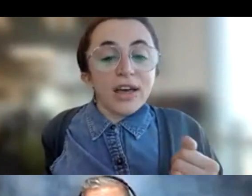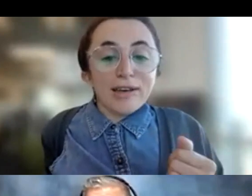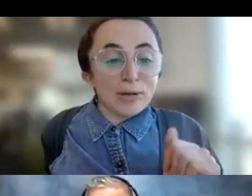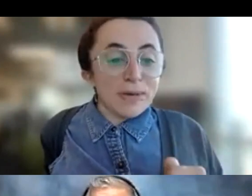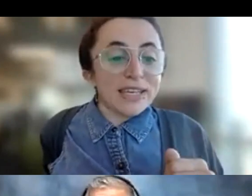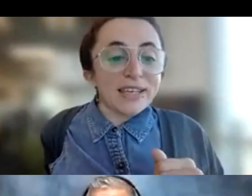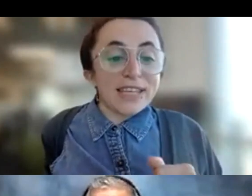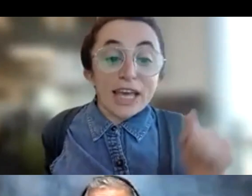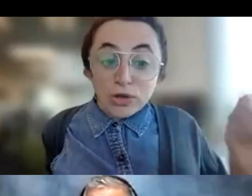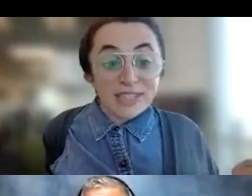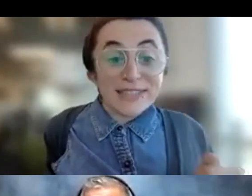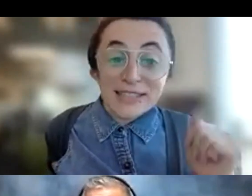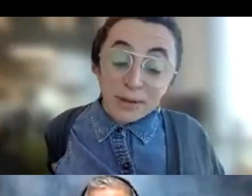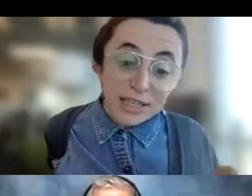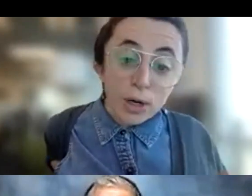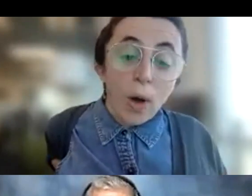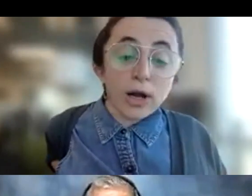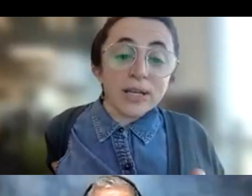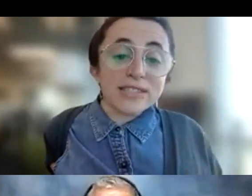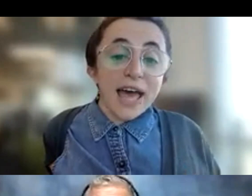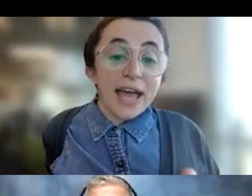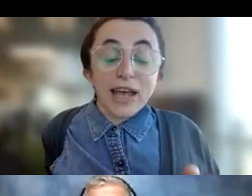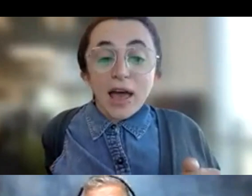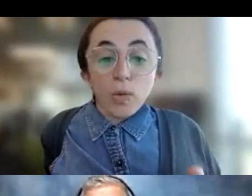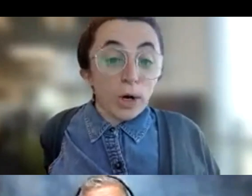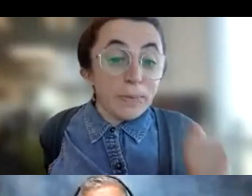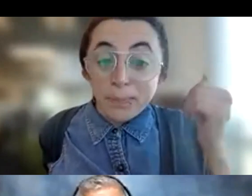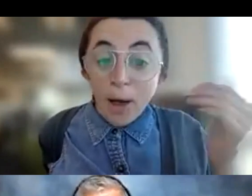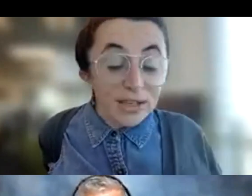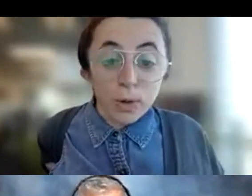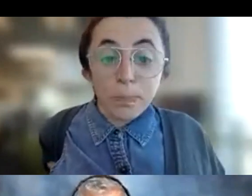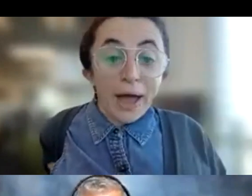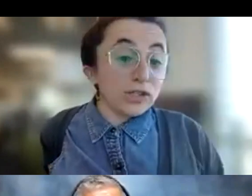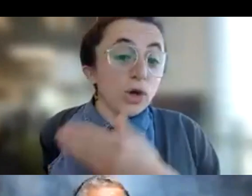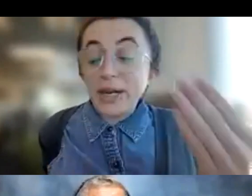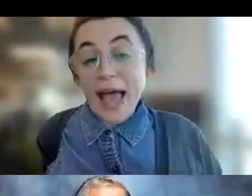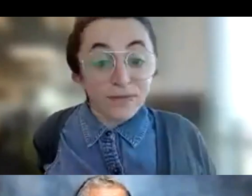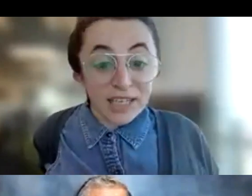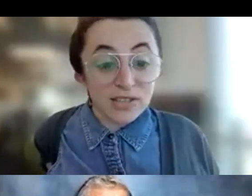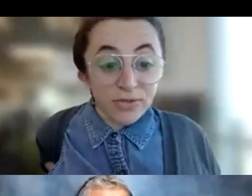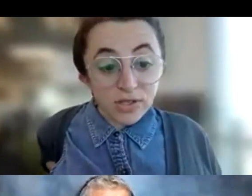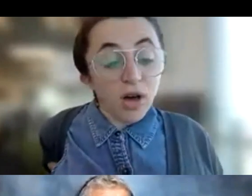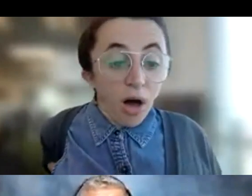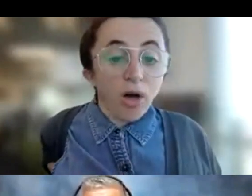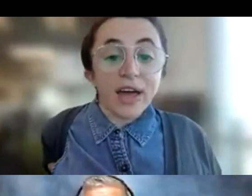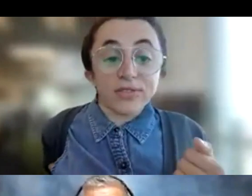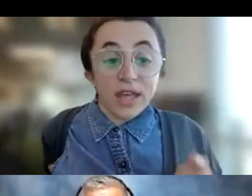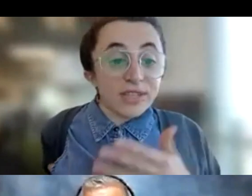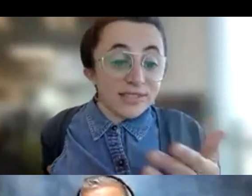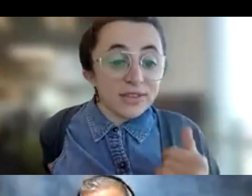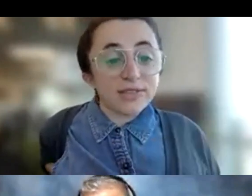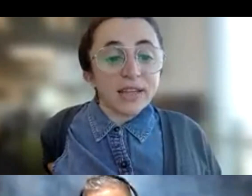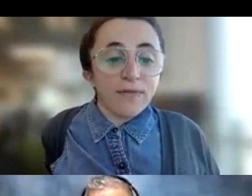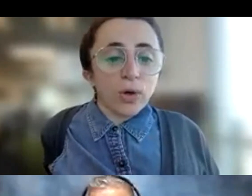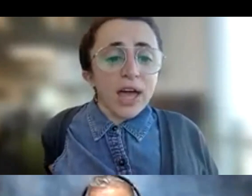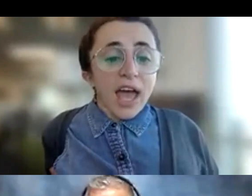allocation committee's increased accessibility requirements that were made possible by so many advocates on this call, and this is